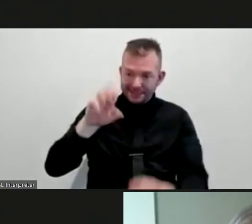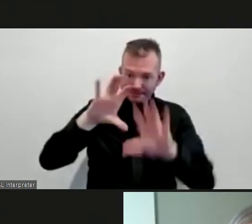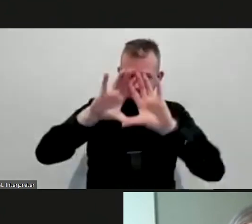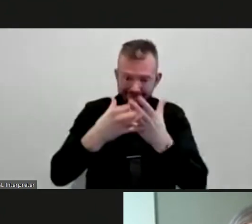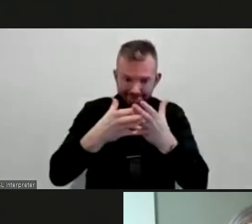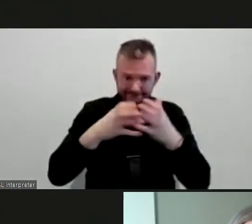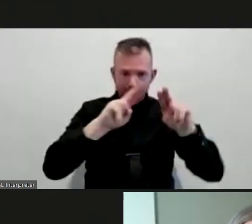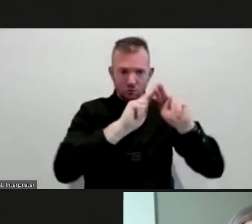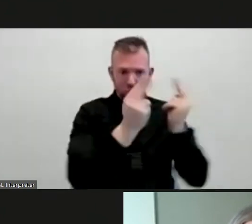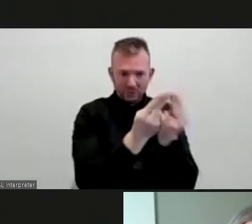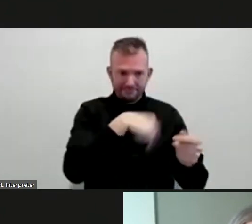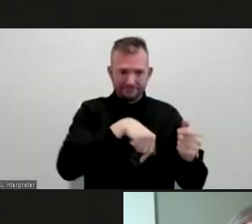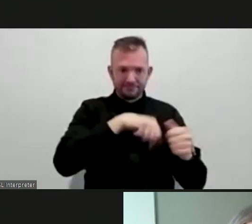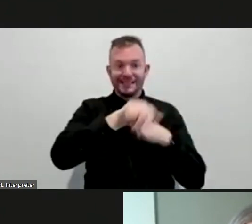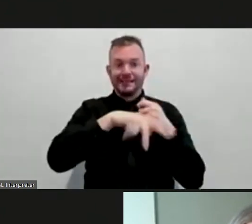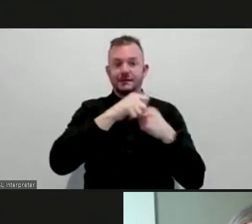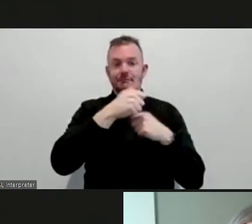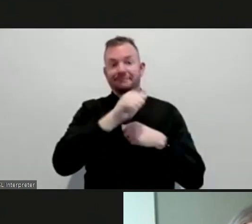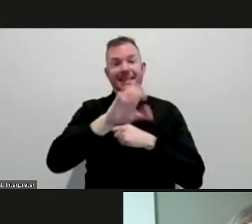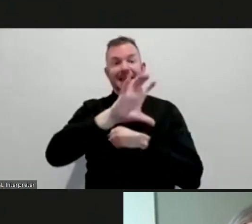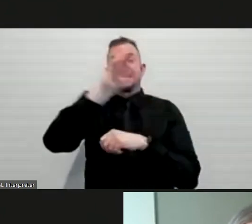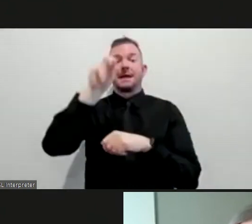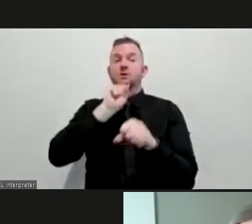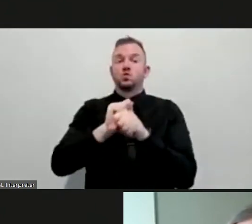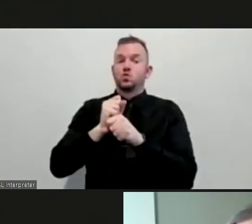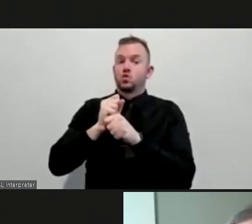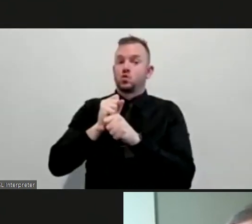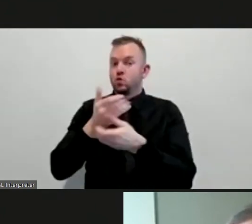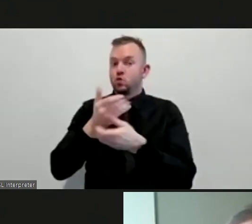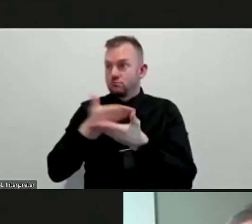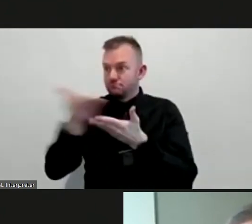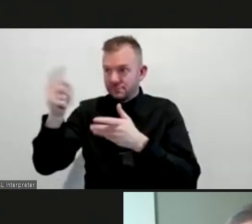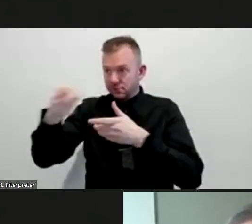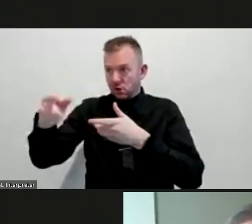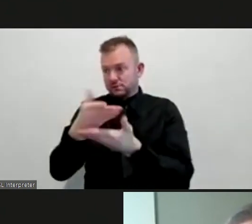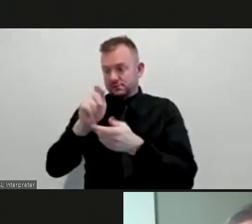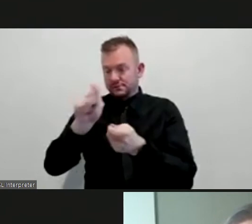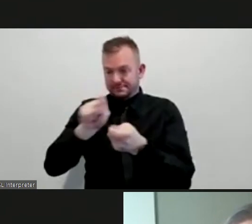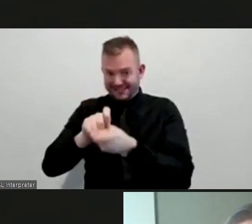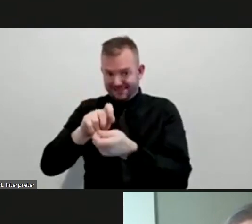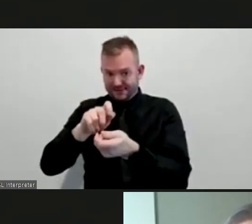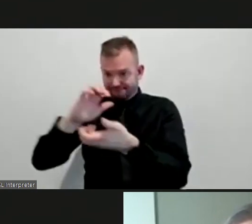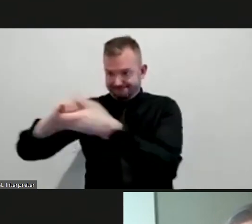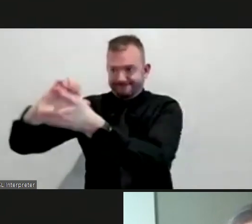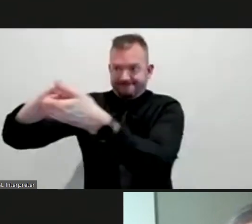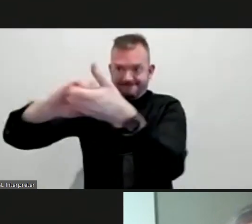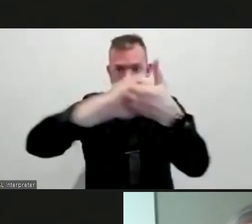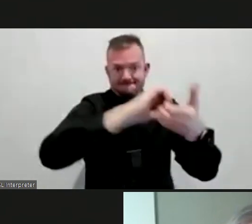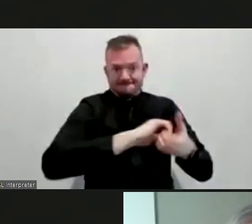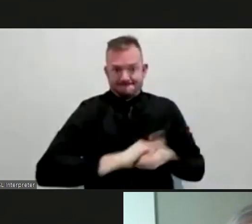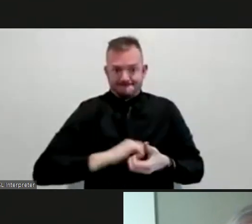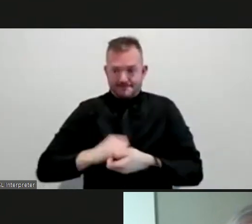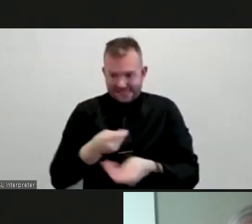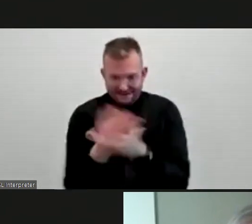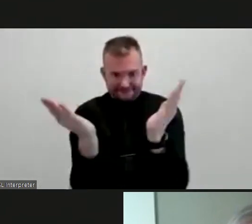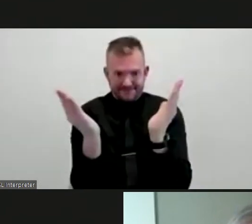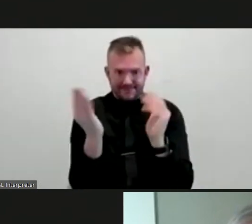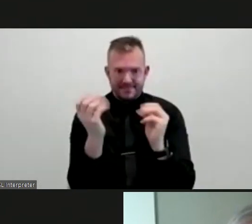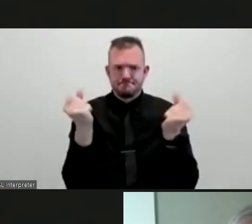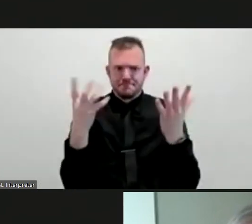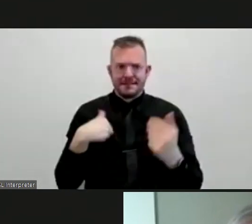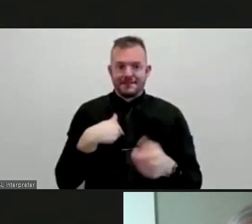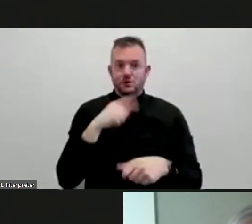workers on getting them vaccinated as quickly as possible. So we'll definitely have more information on that as we get farther on down